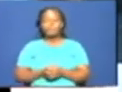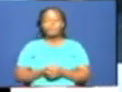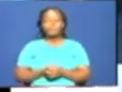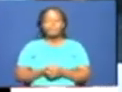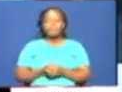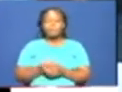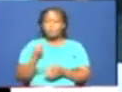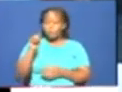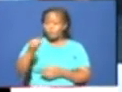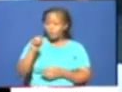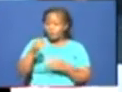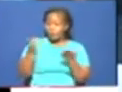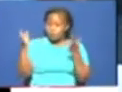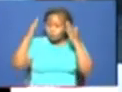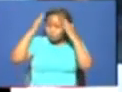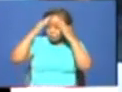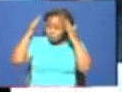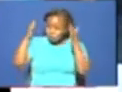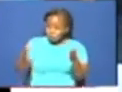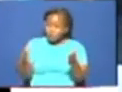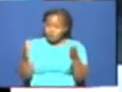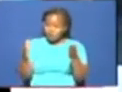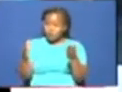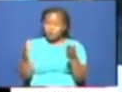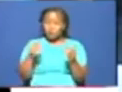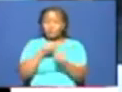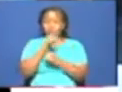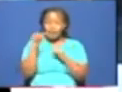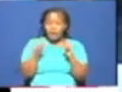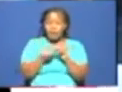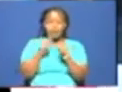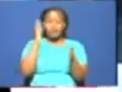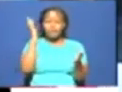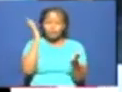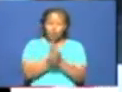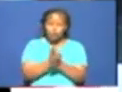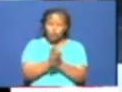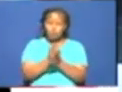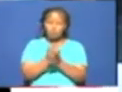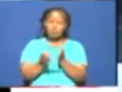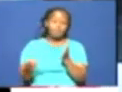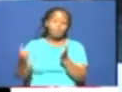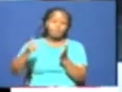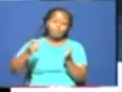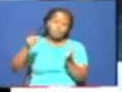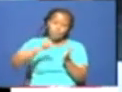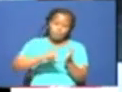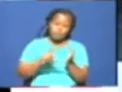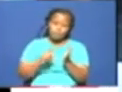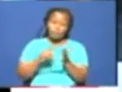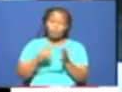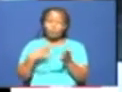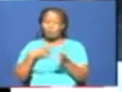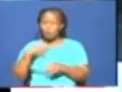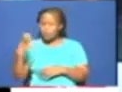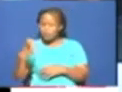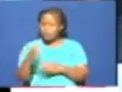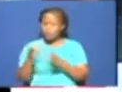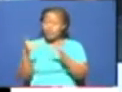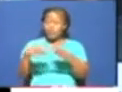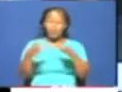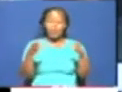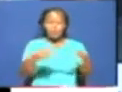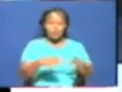This will focus on the true multipliers of the wealth in our community,